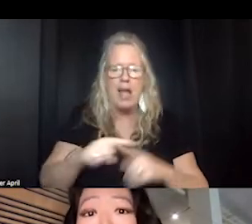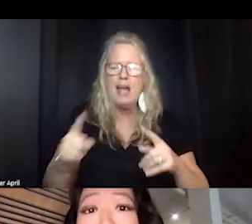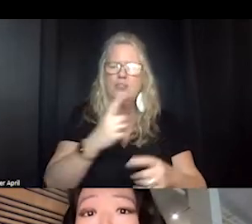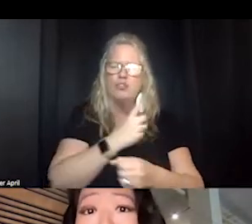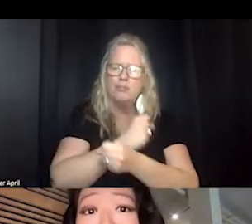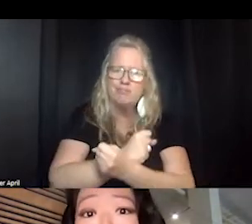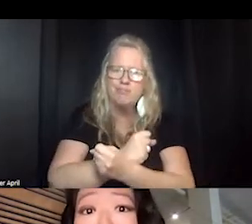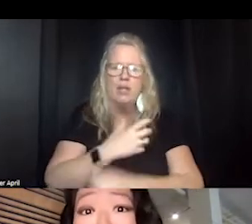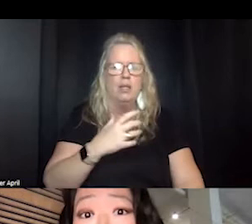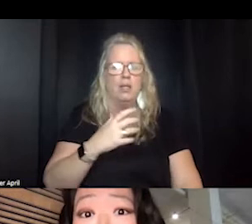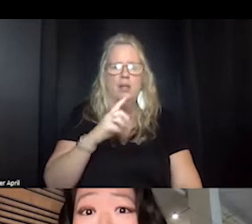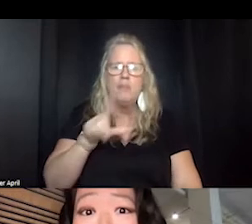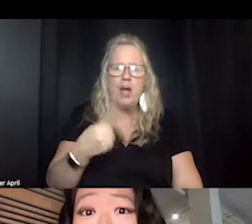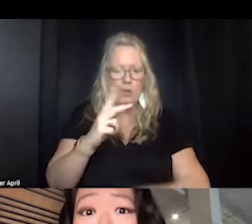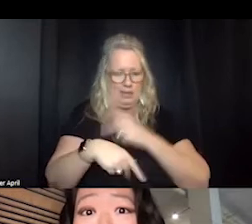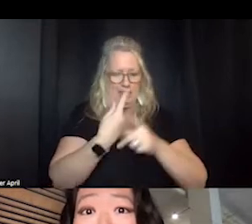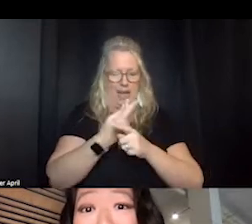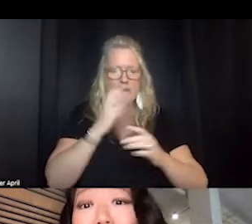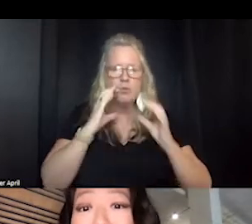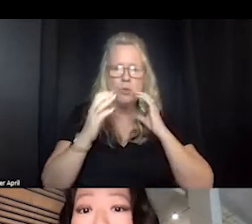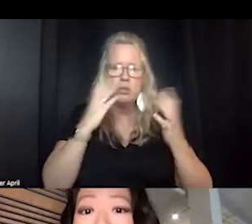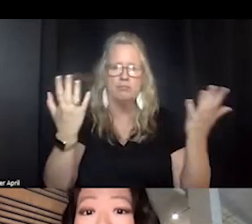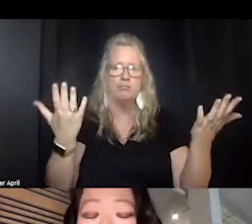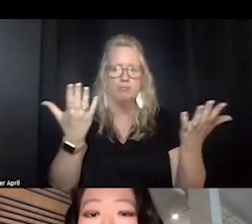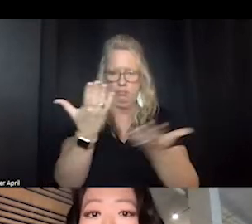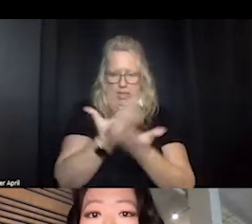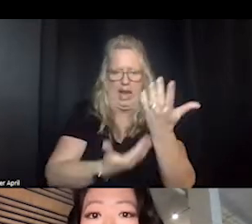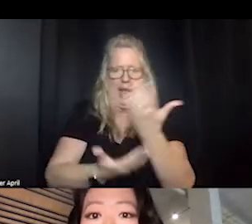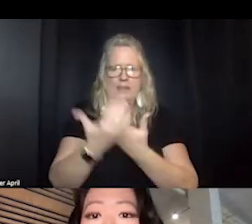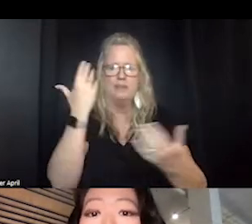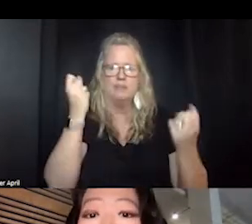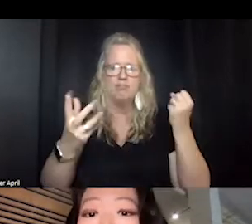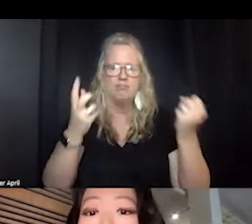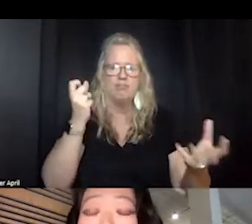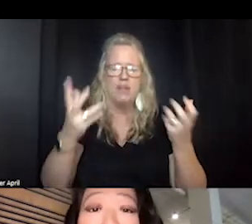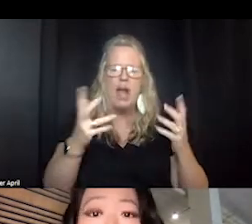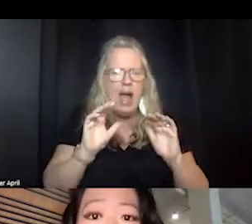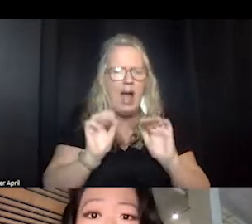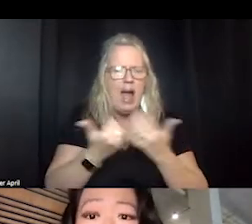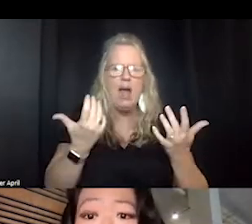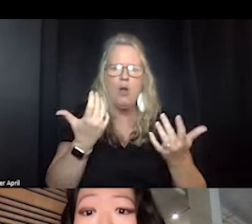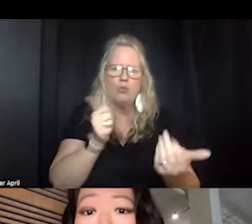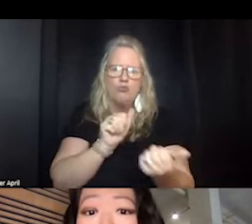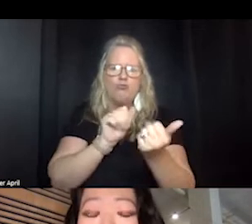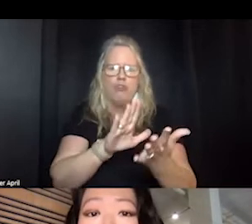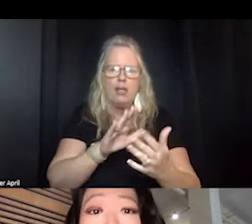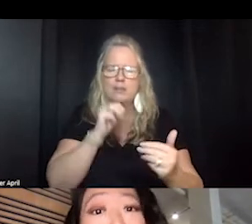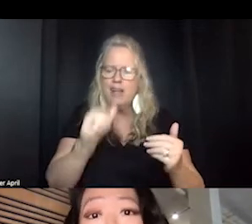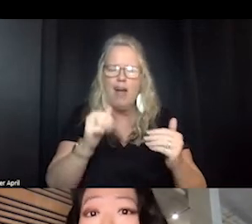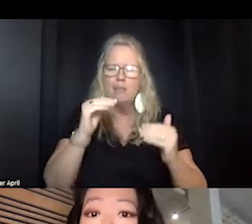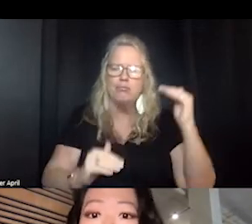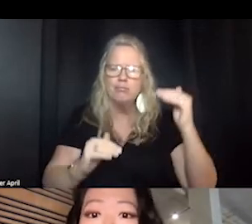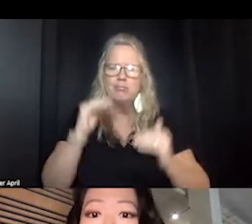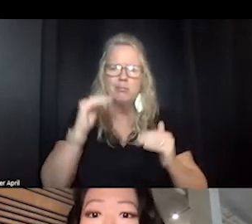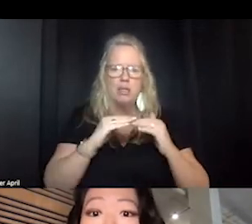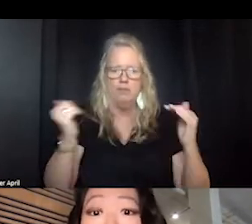but your only form of communication is through your hands. How do we address inequality and